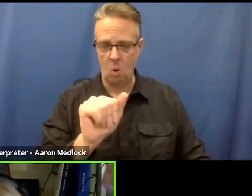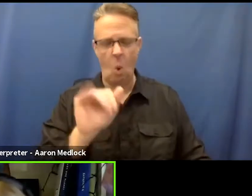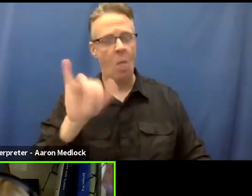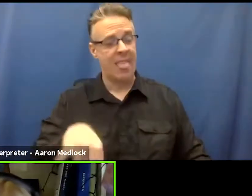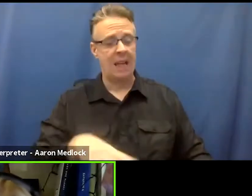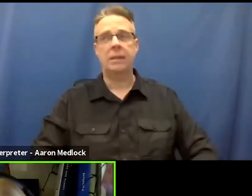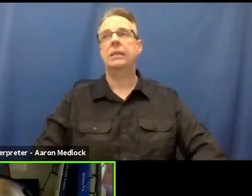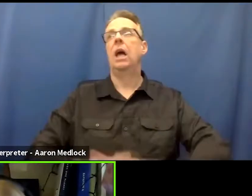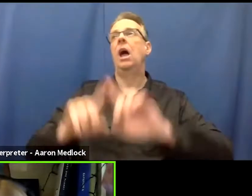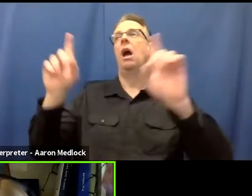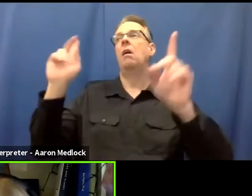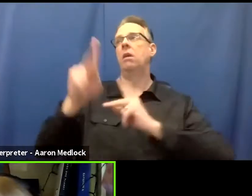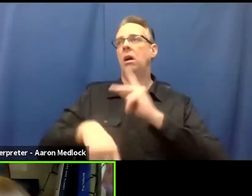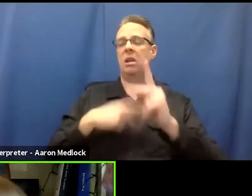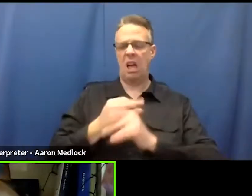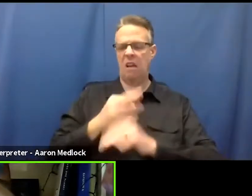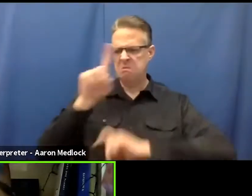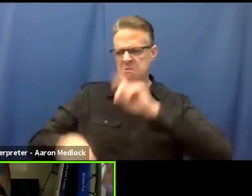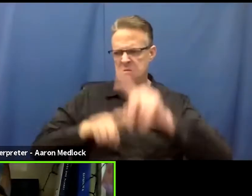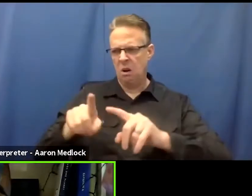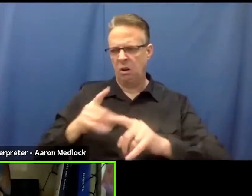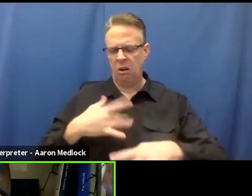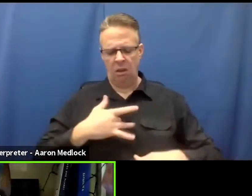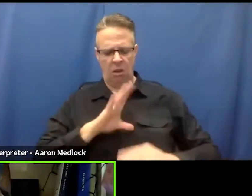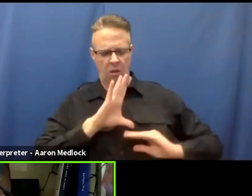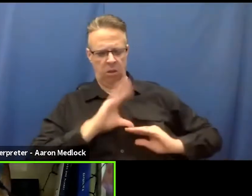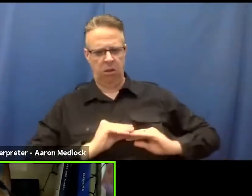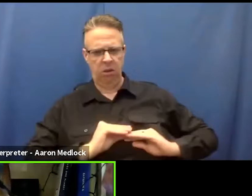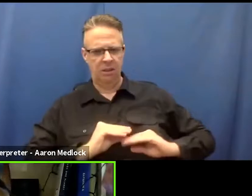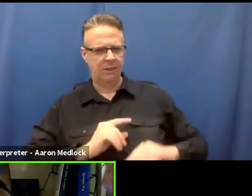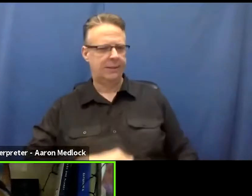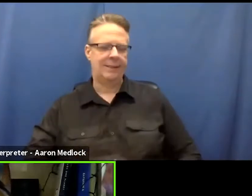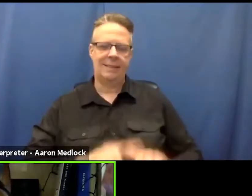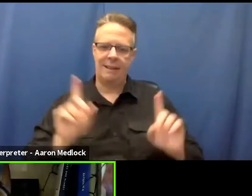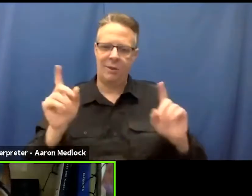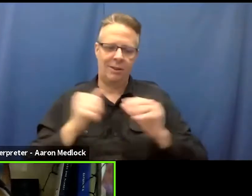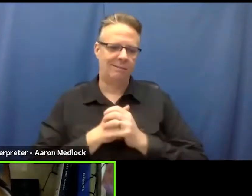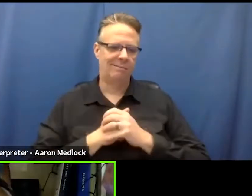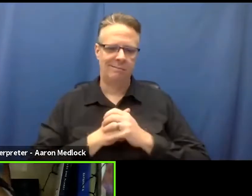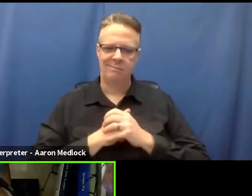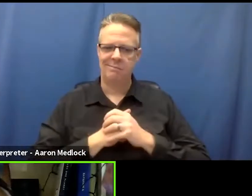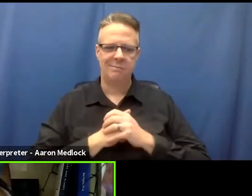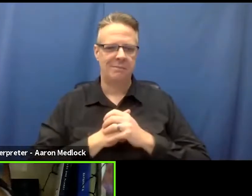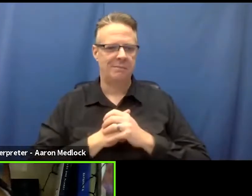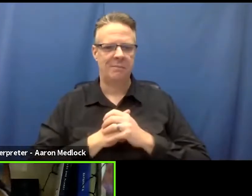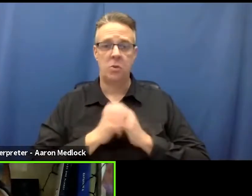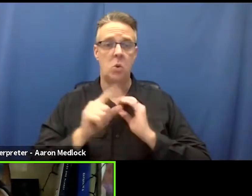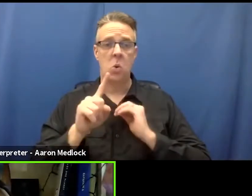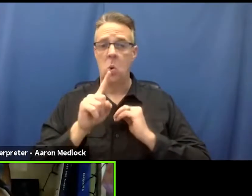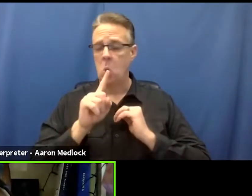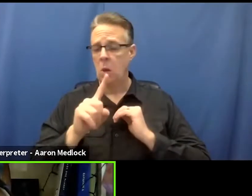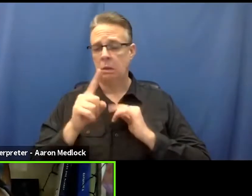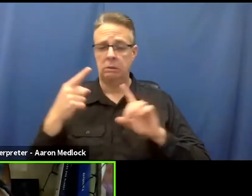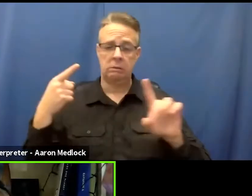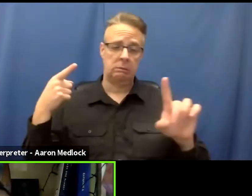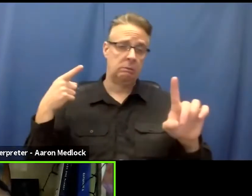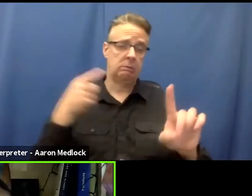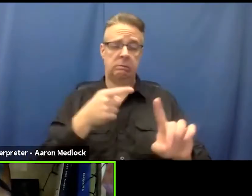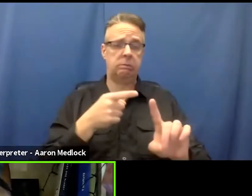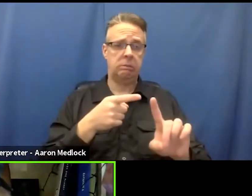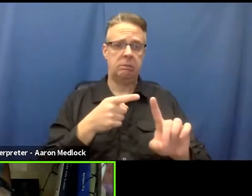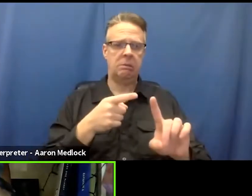of humiliation. And so it's really contributed to this narrative